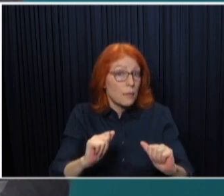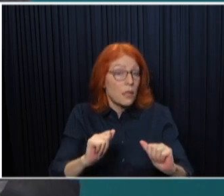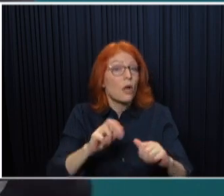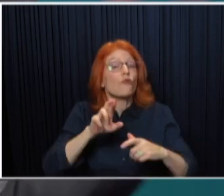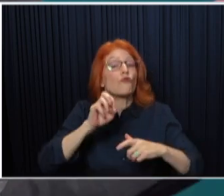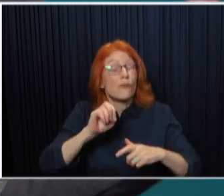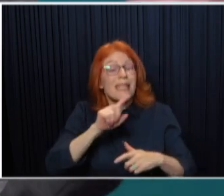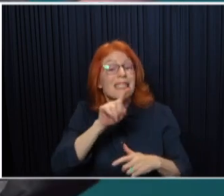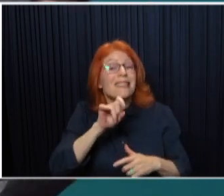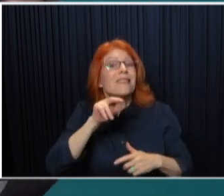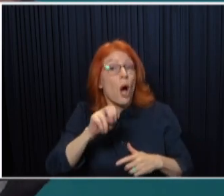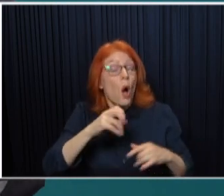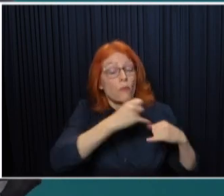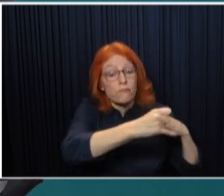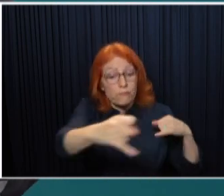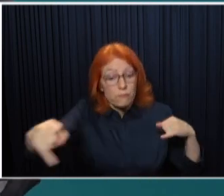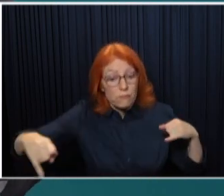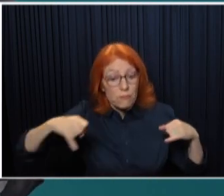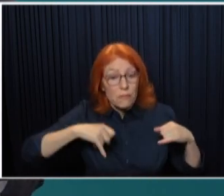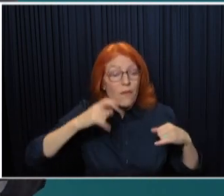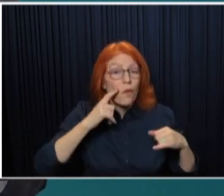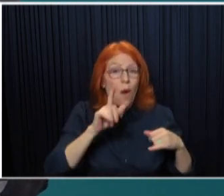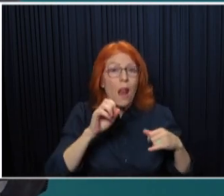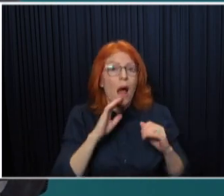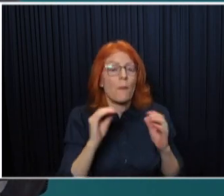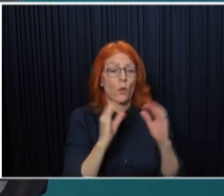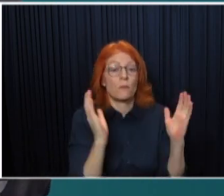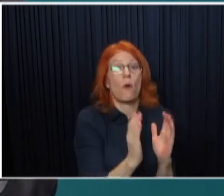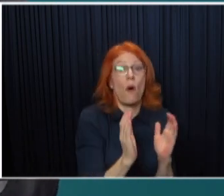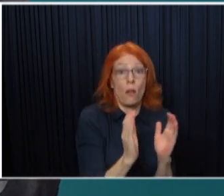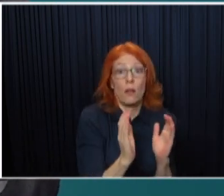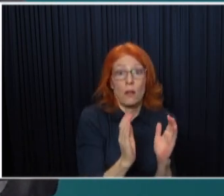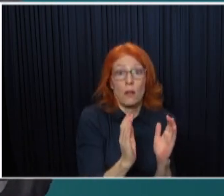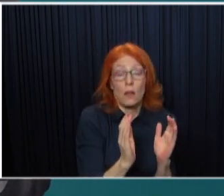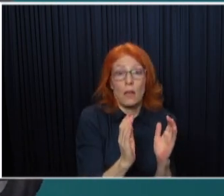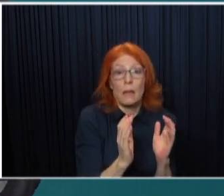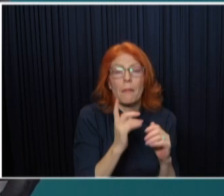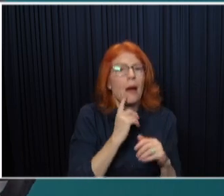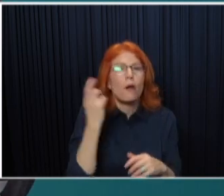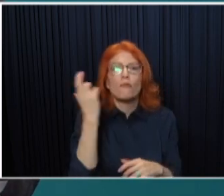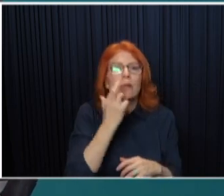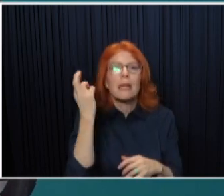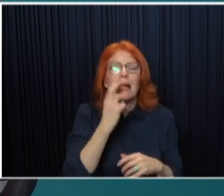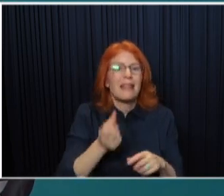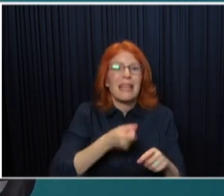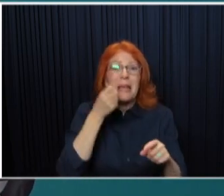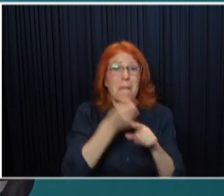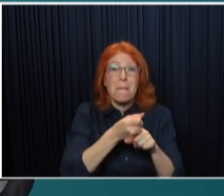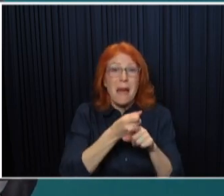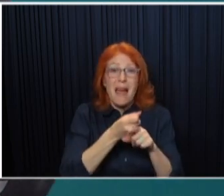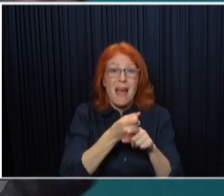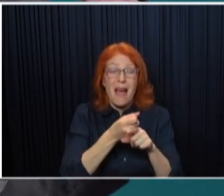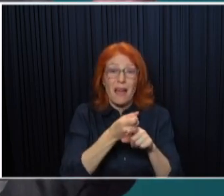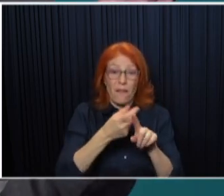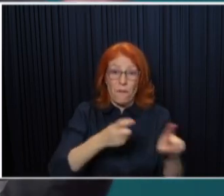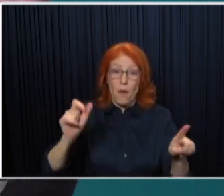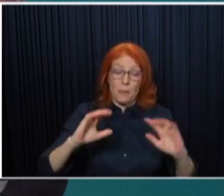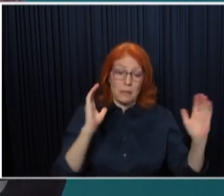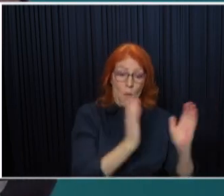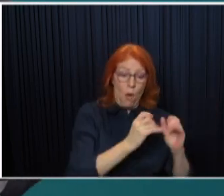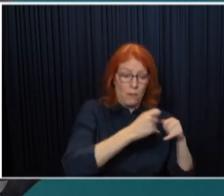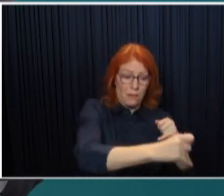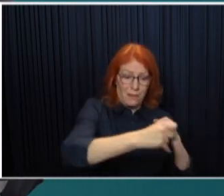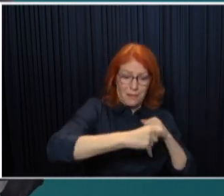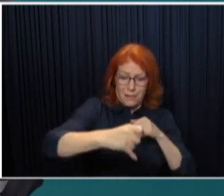rezone to make the lots smaller. And they realized that the impact of doing that